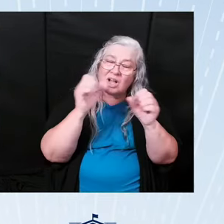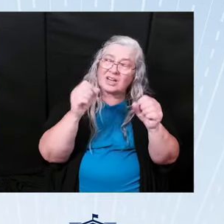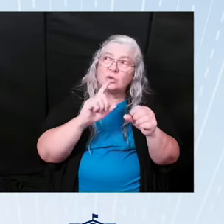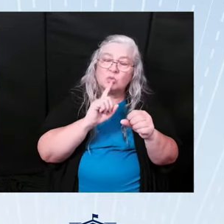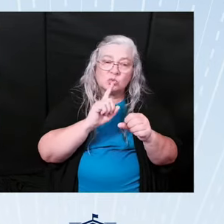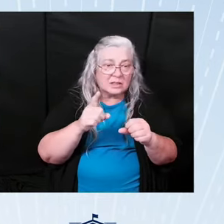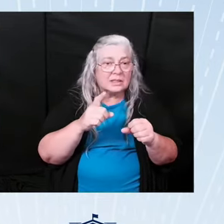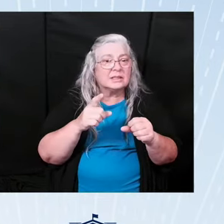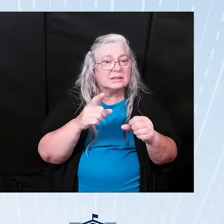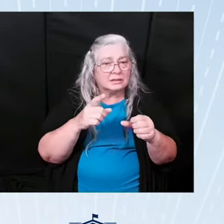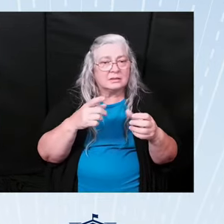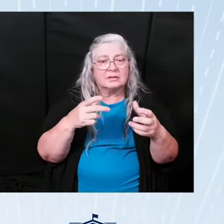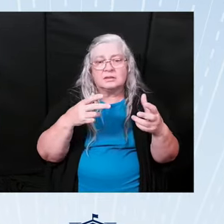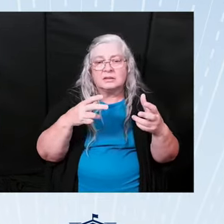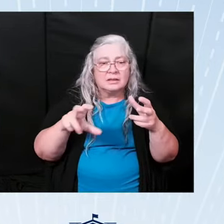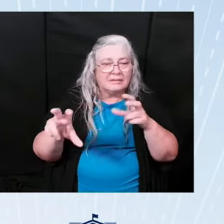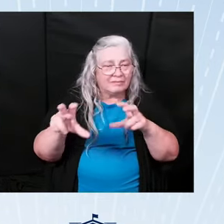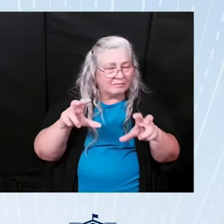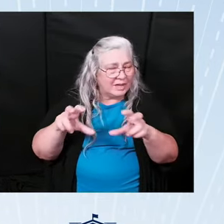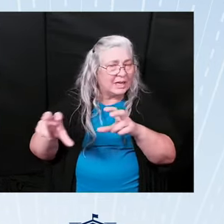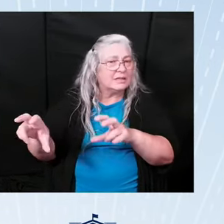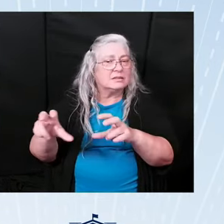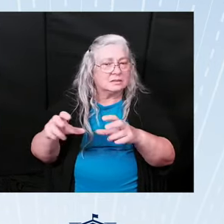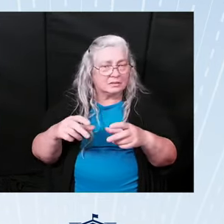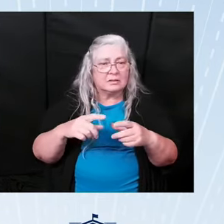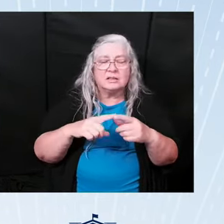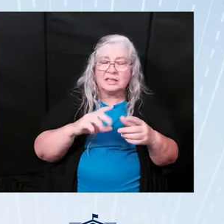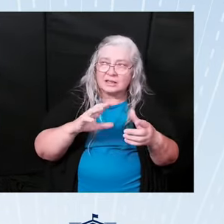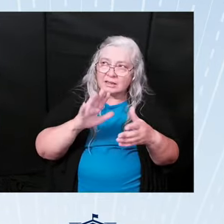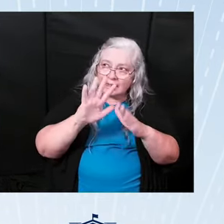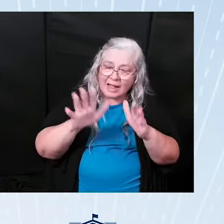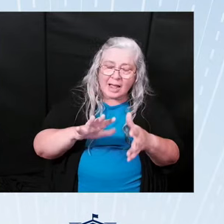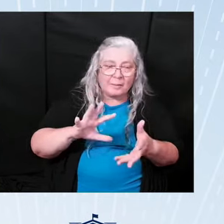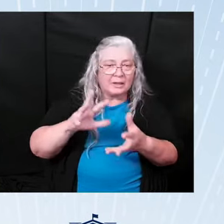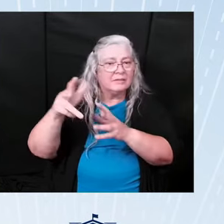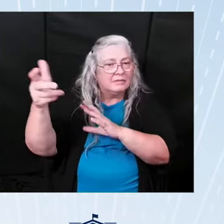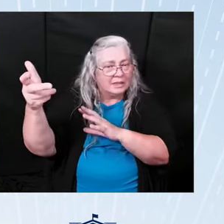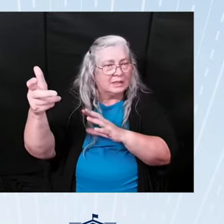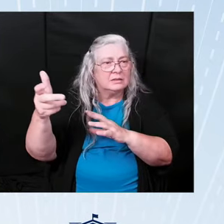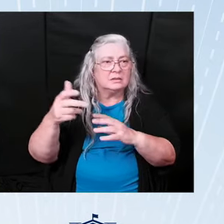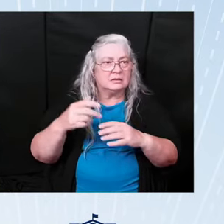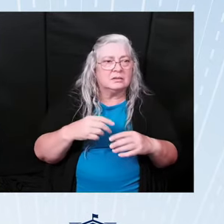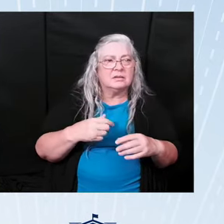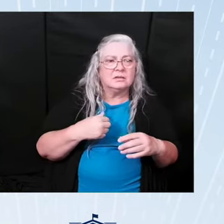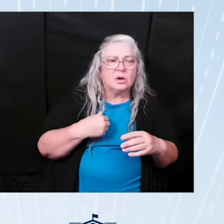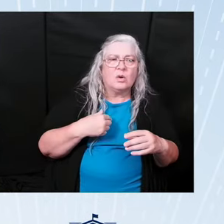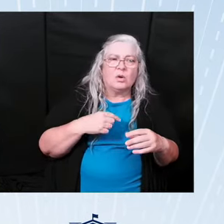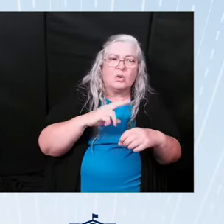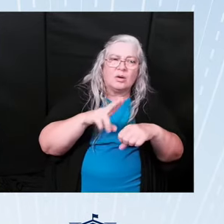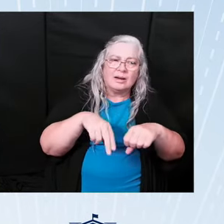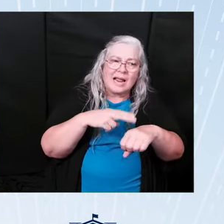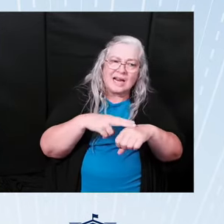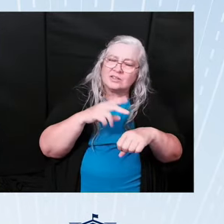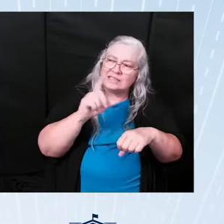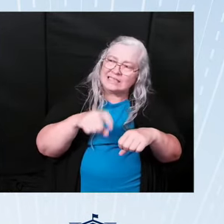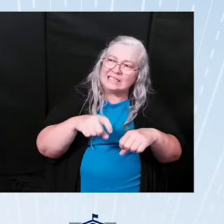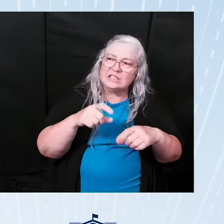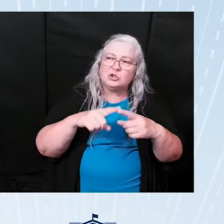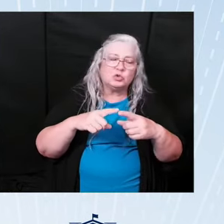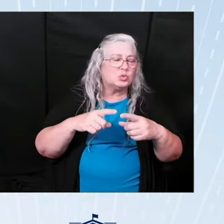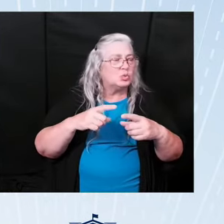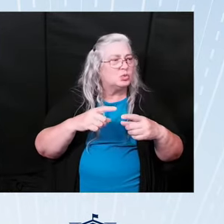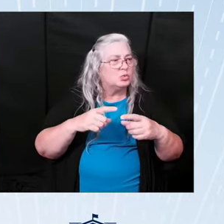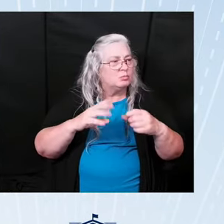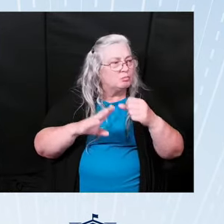We're trying to help to make sure our efforts reach the most vulnerable communities across the country. I know everybody in this room